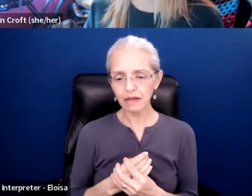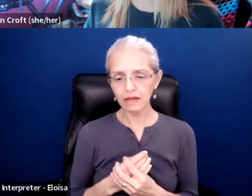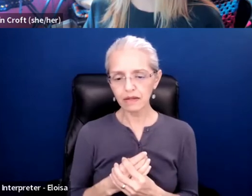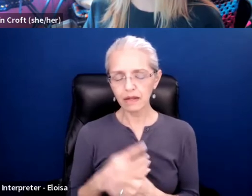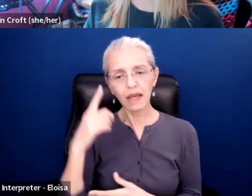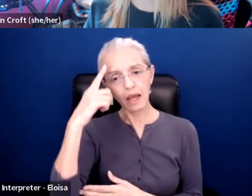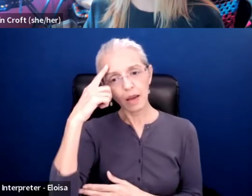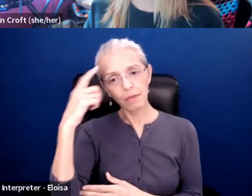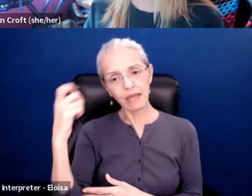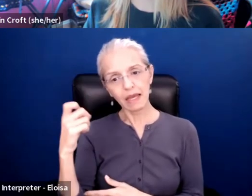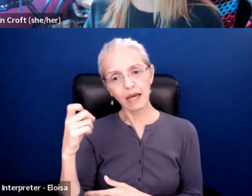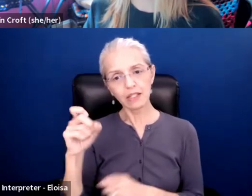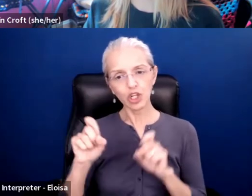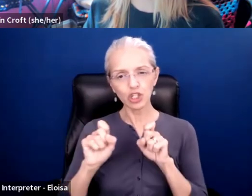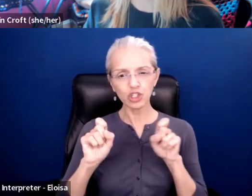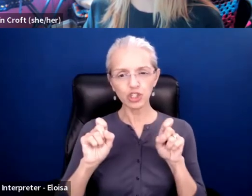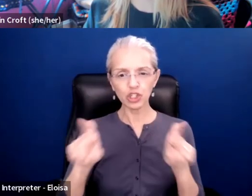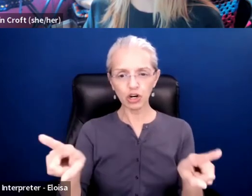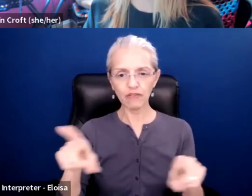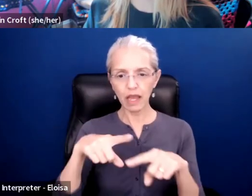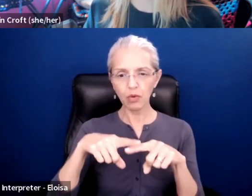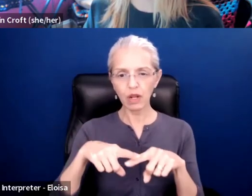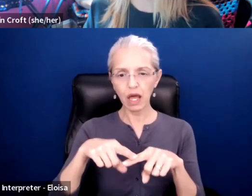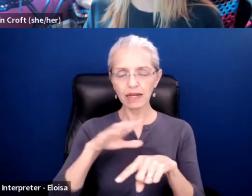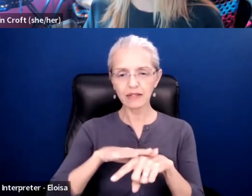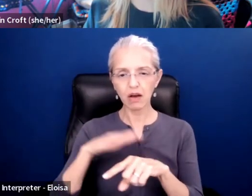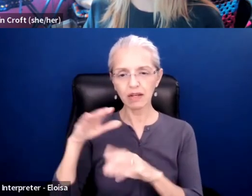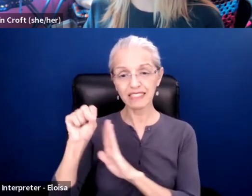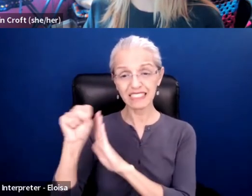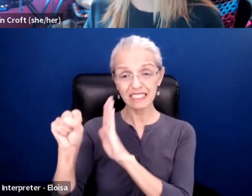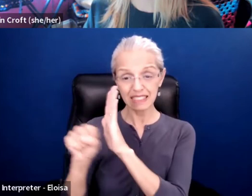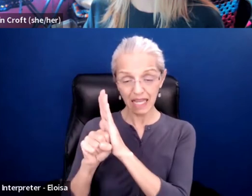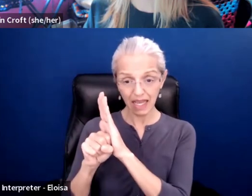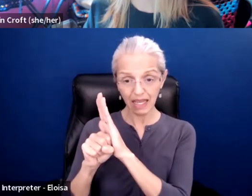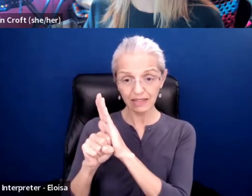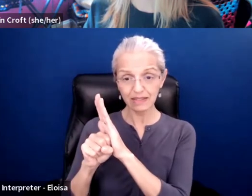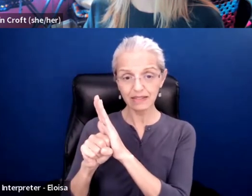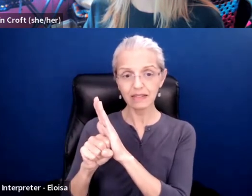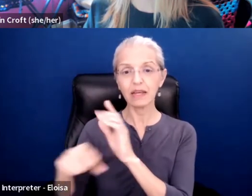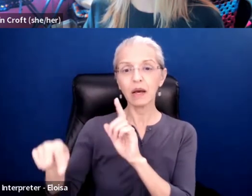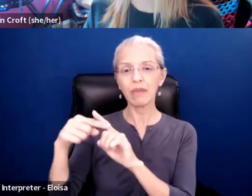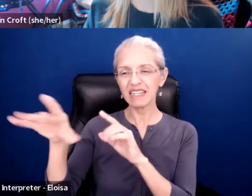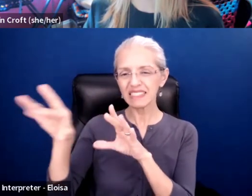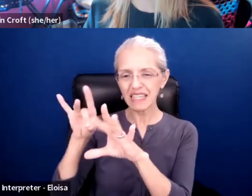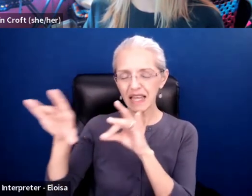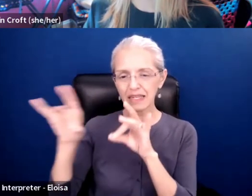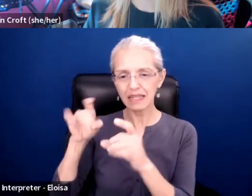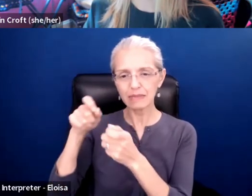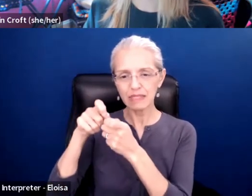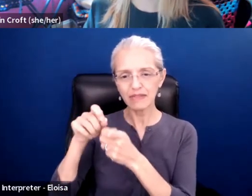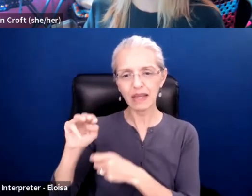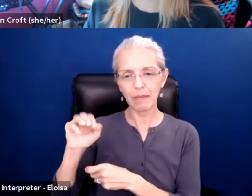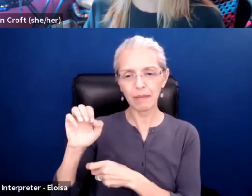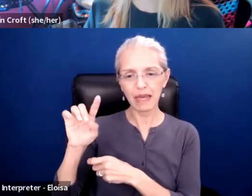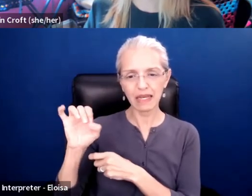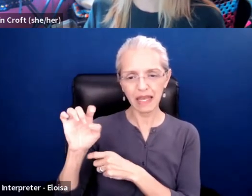because the survey really relies on states and selecting specific Medicaid programs, some of these programs